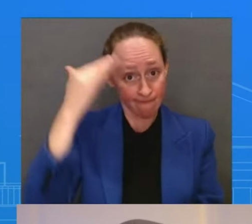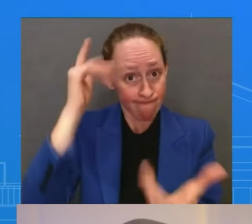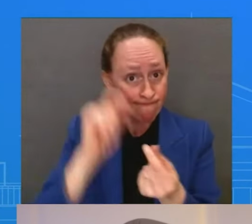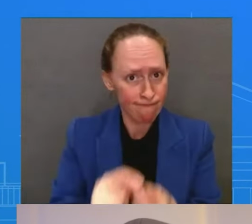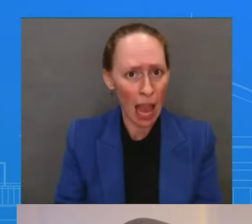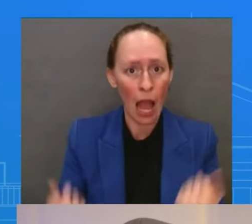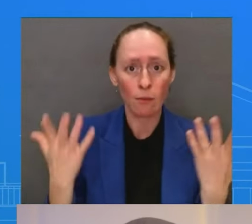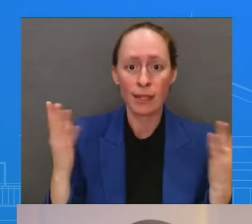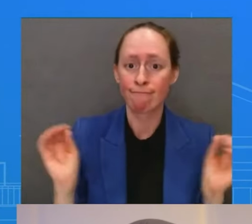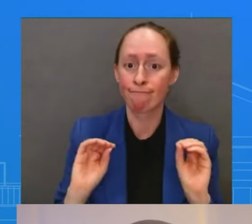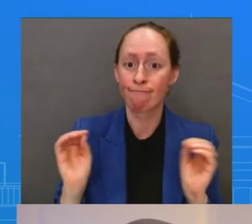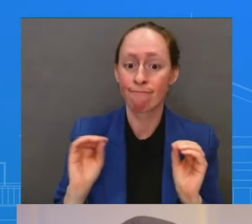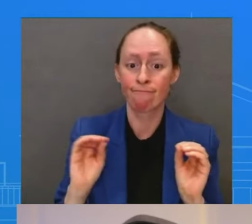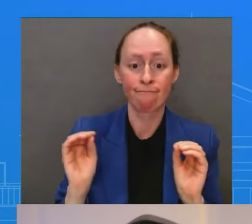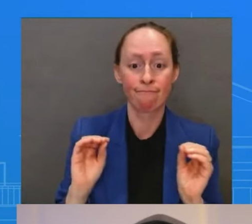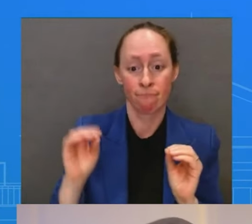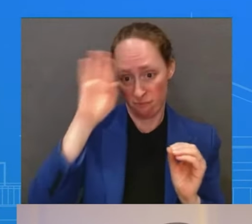Americans.